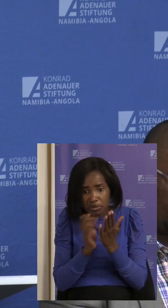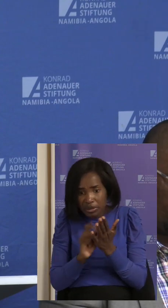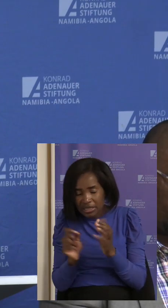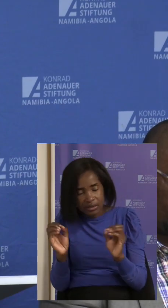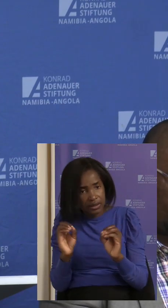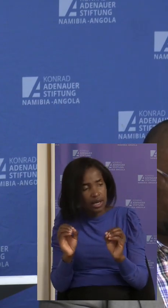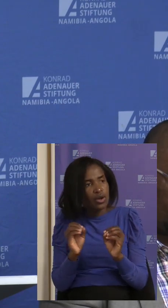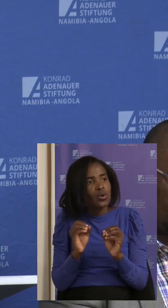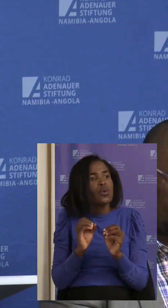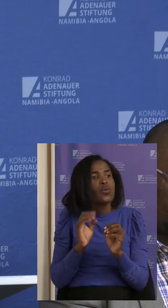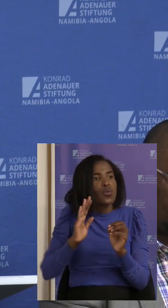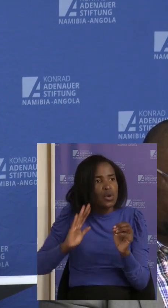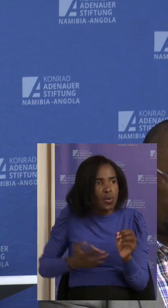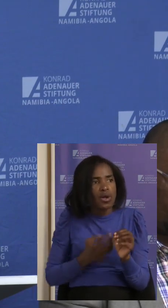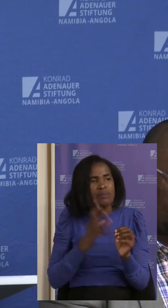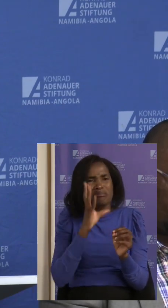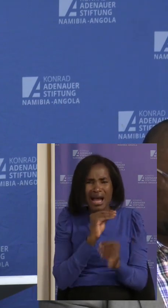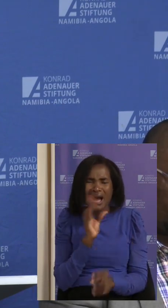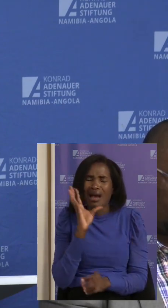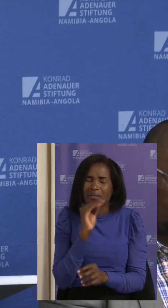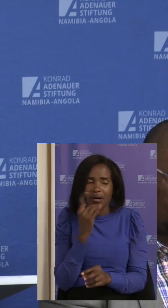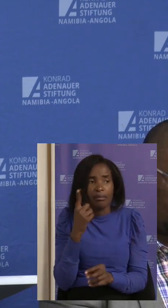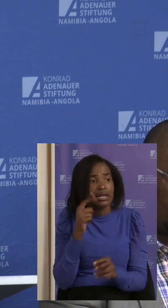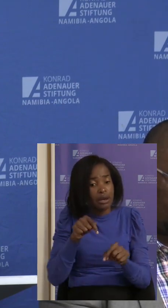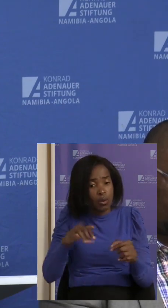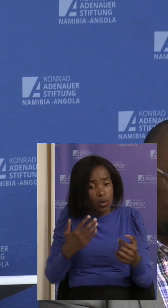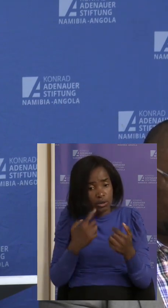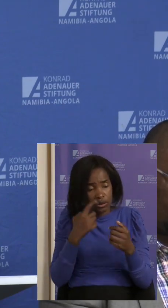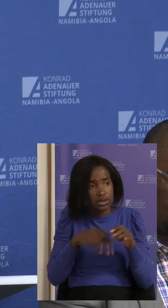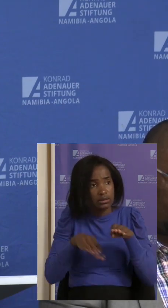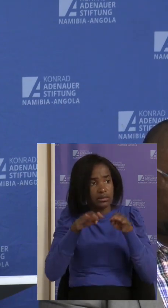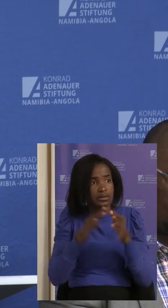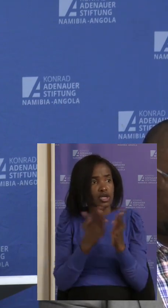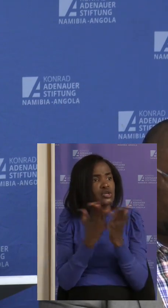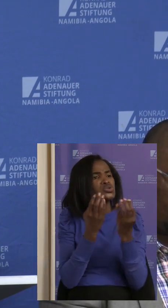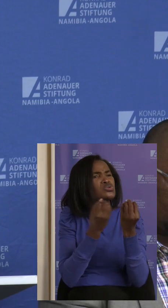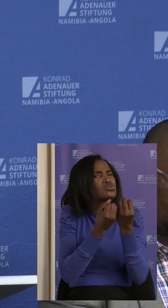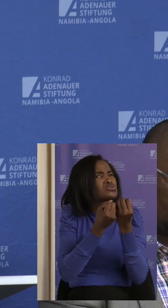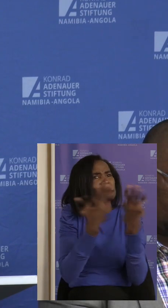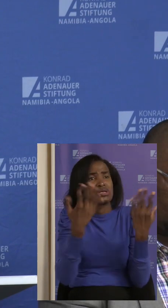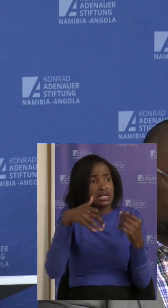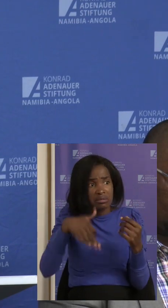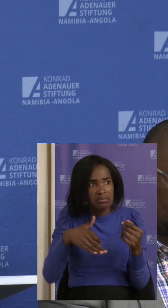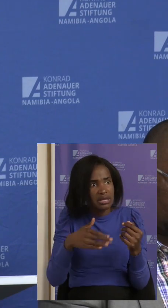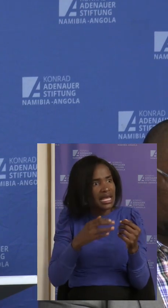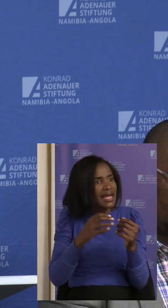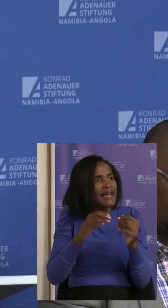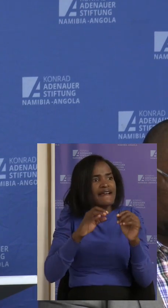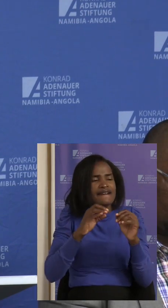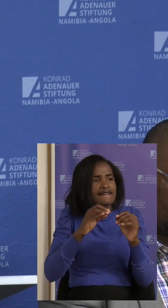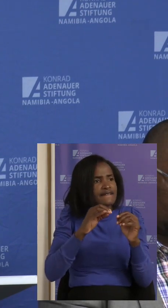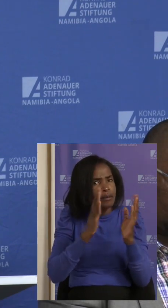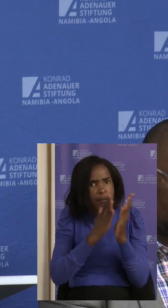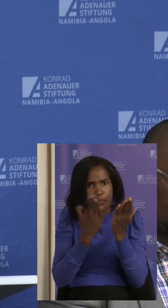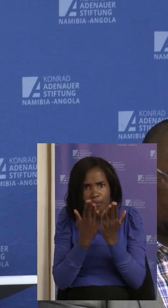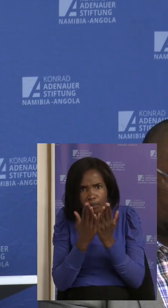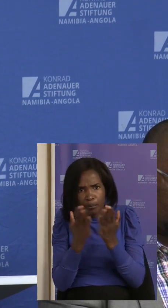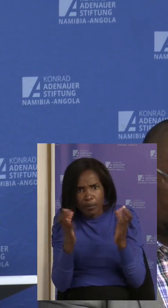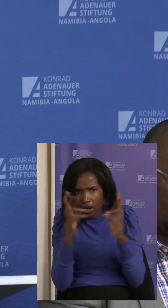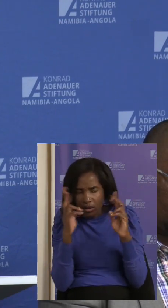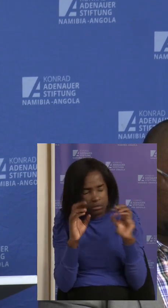we want to see the implementation thereof. There are many schools in Namibia that lack basic infrastructure and resources, such